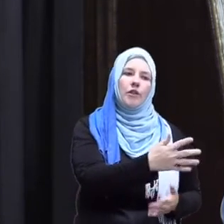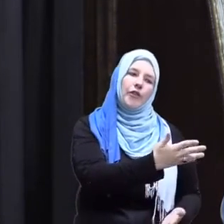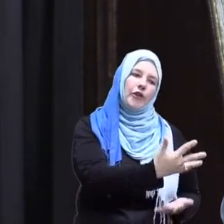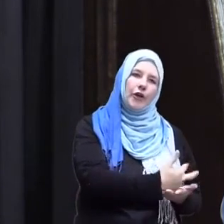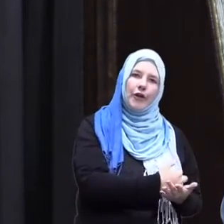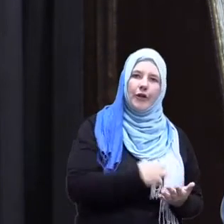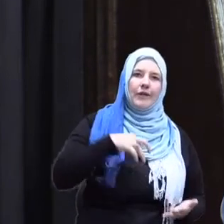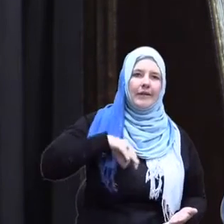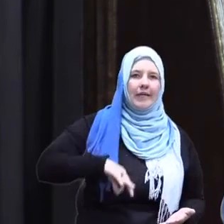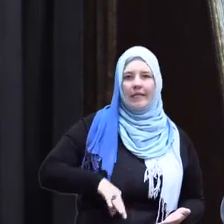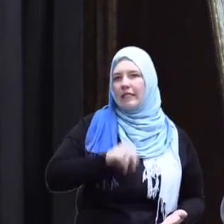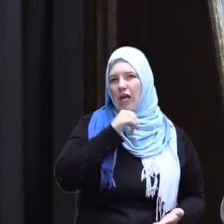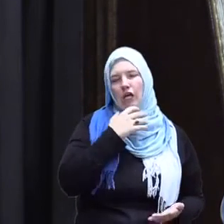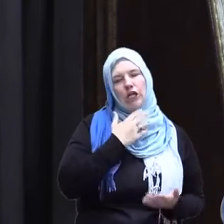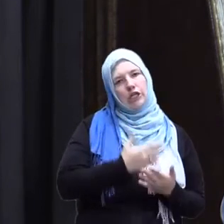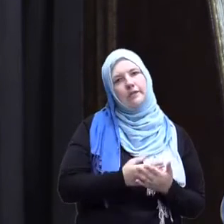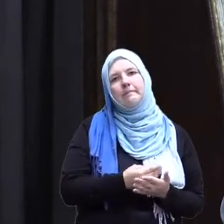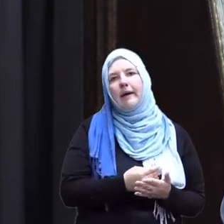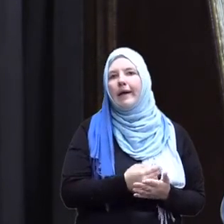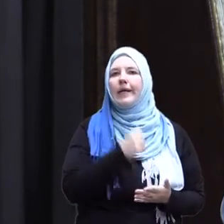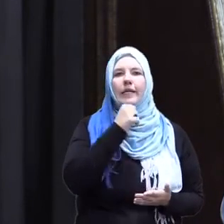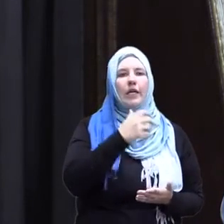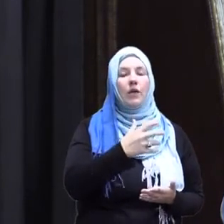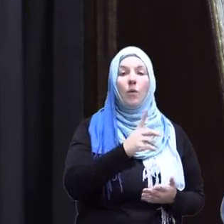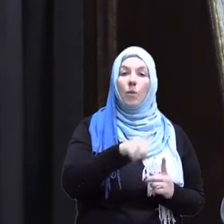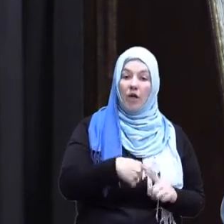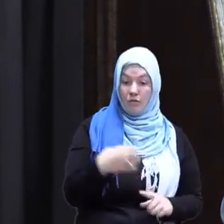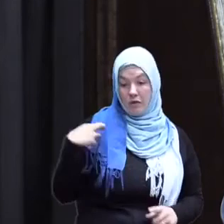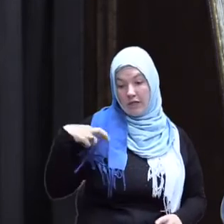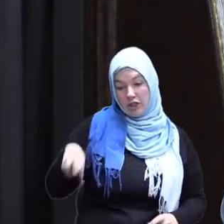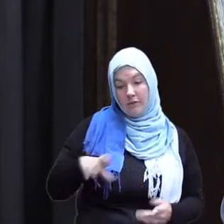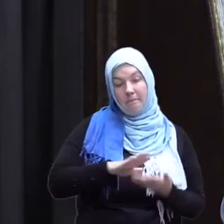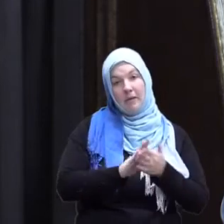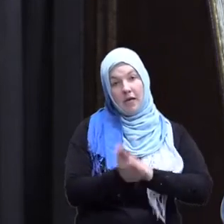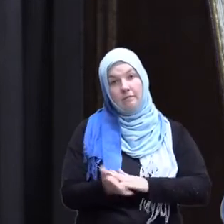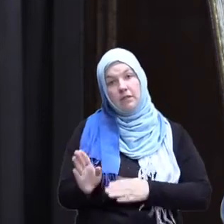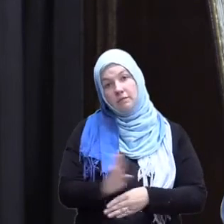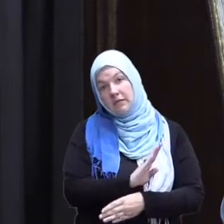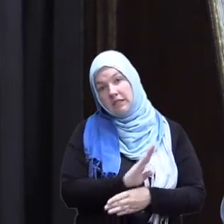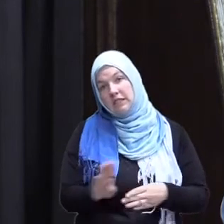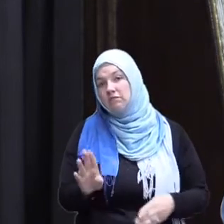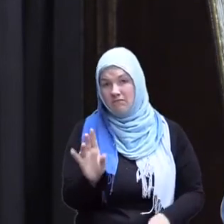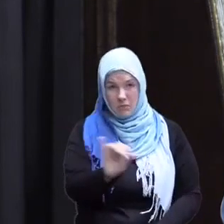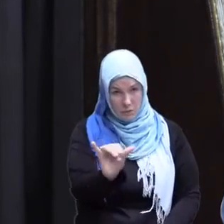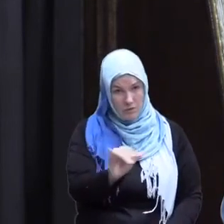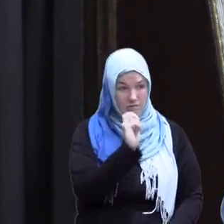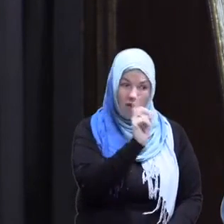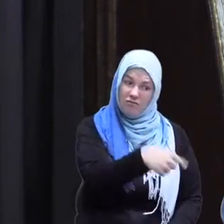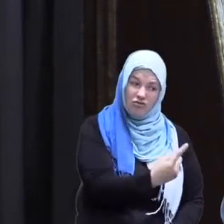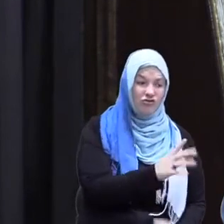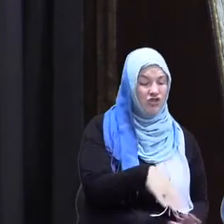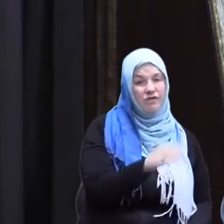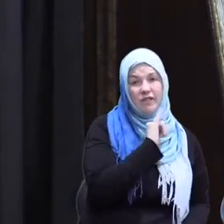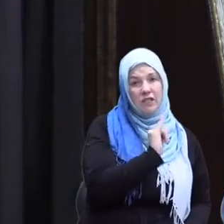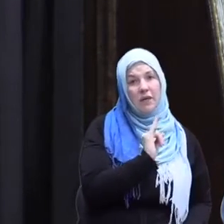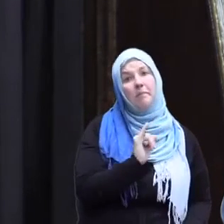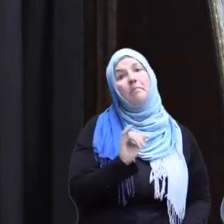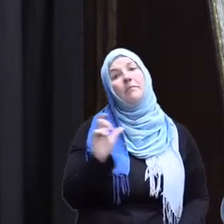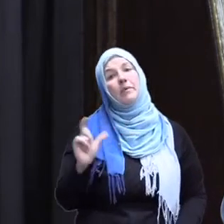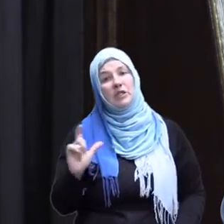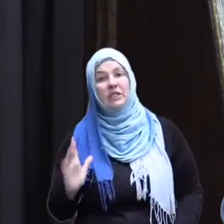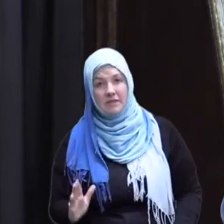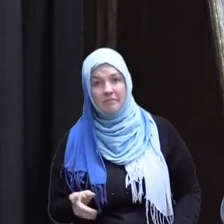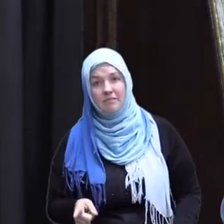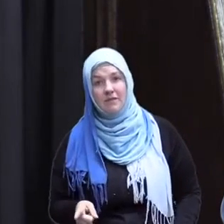It's a business. When religion becomes a business, even Muslims will be misled.